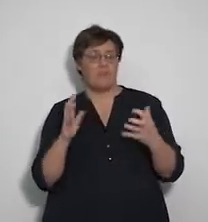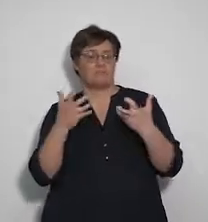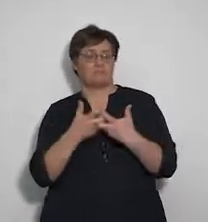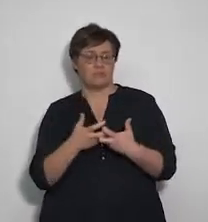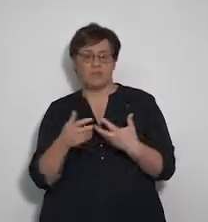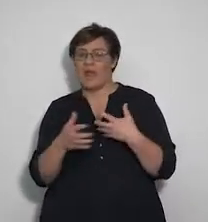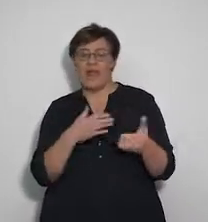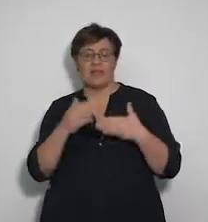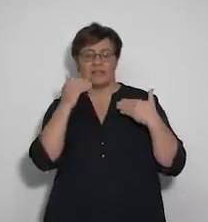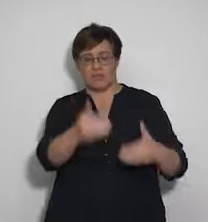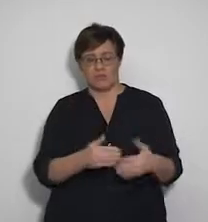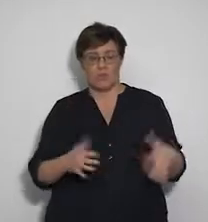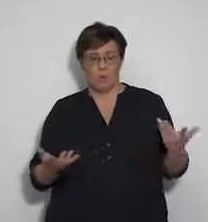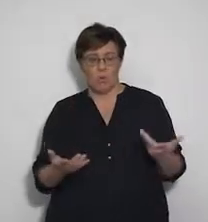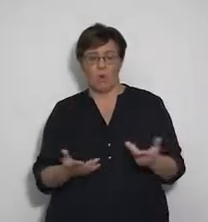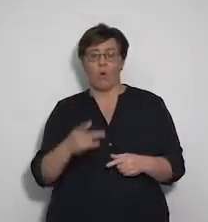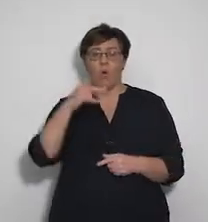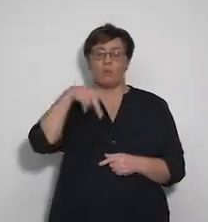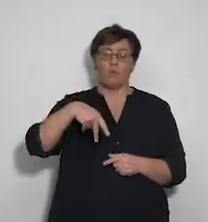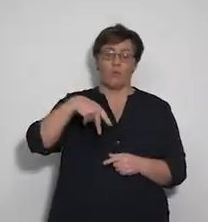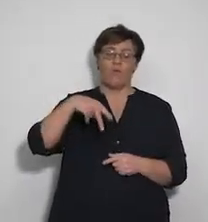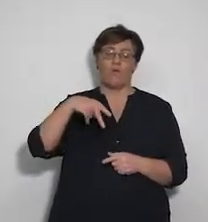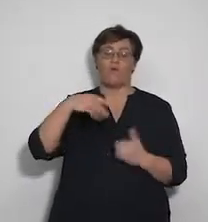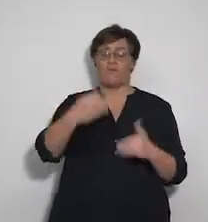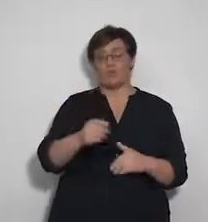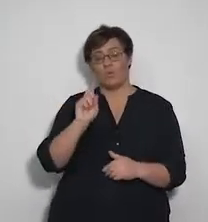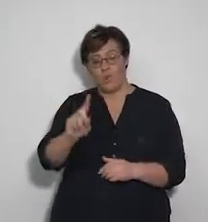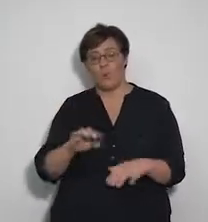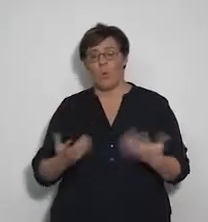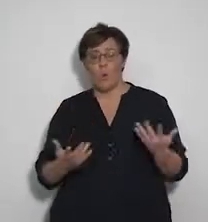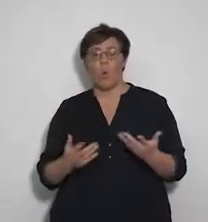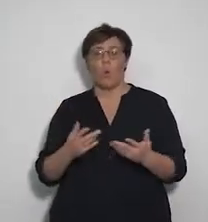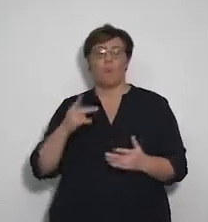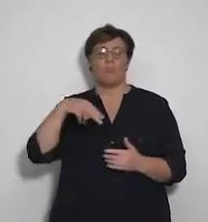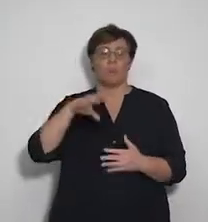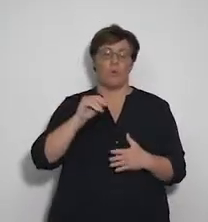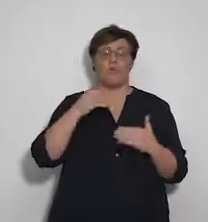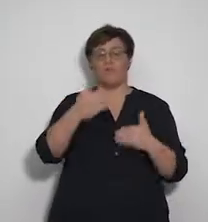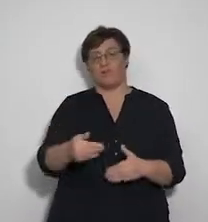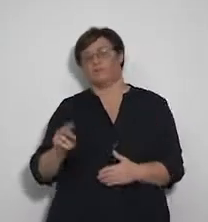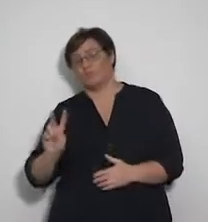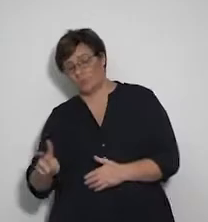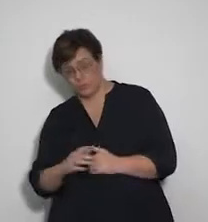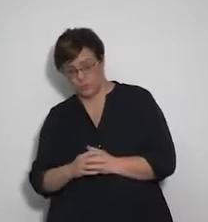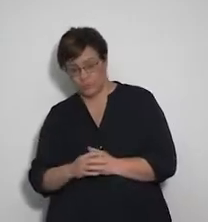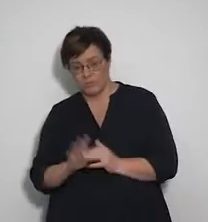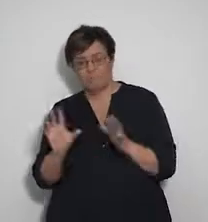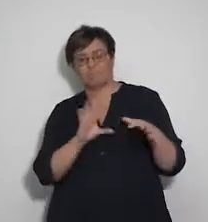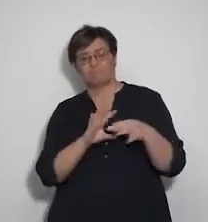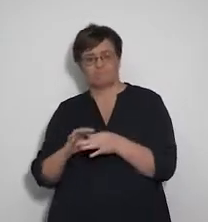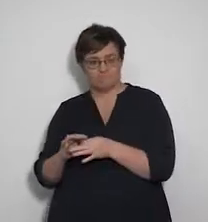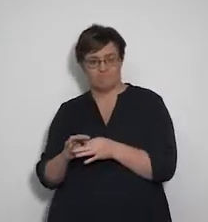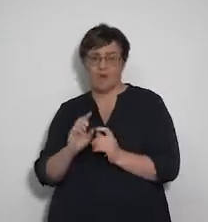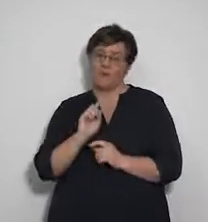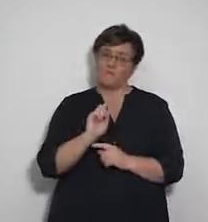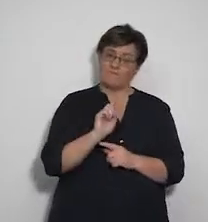number attached to any stage. It's either prophase 1 or prophase 2, and that's again in relation